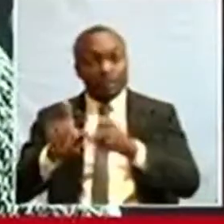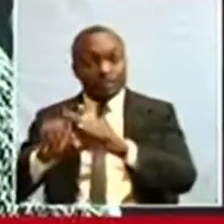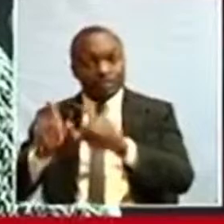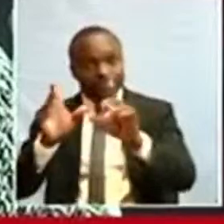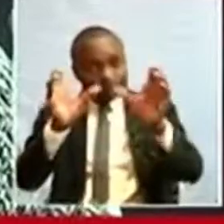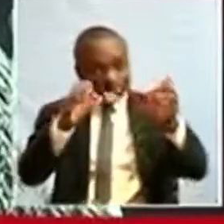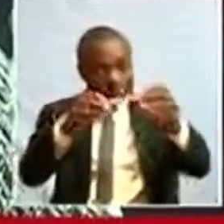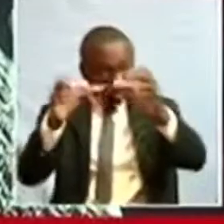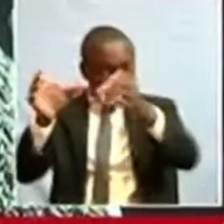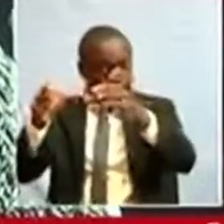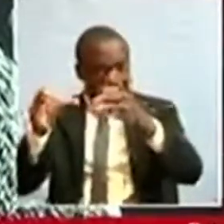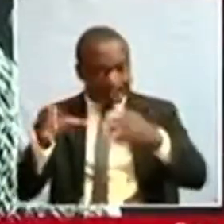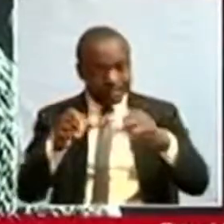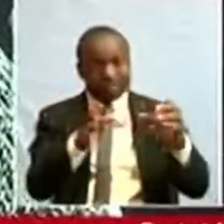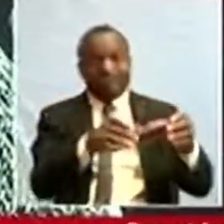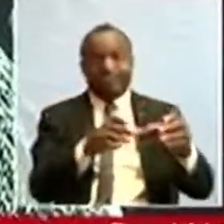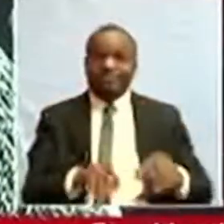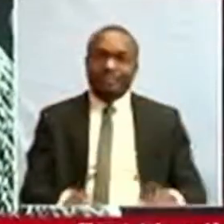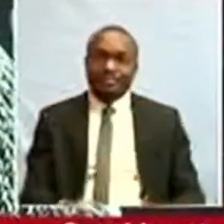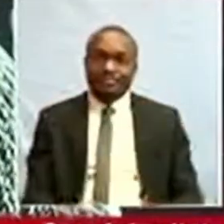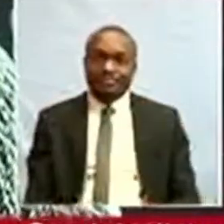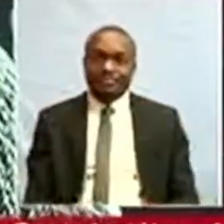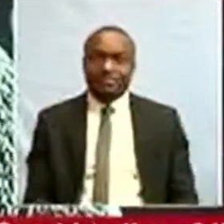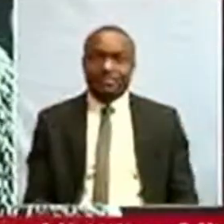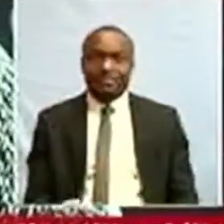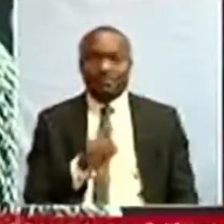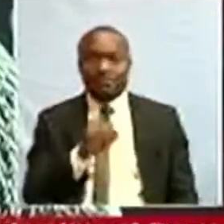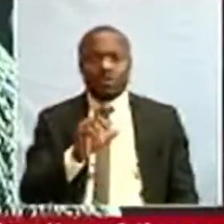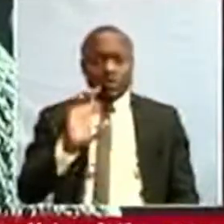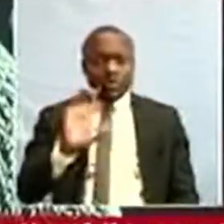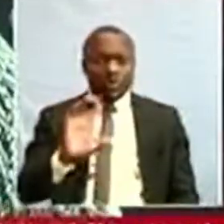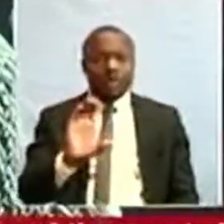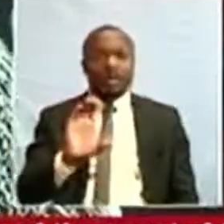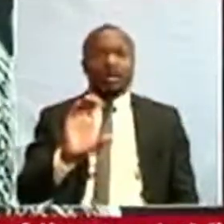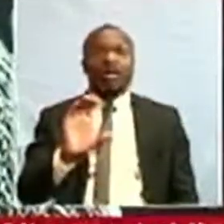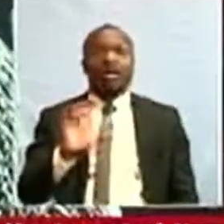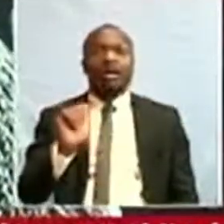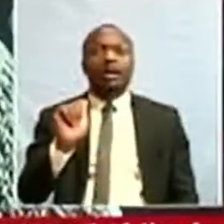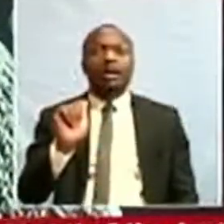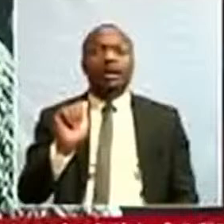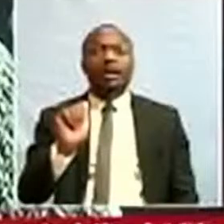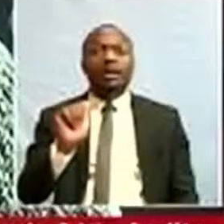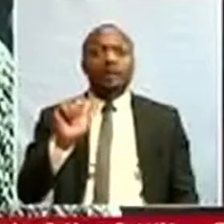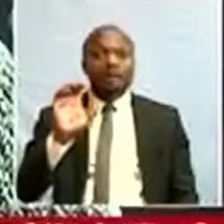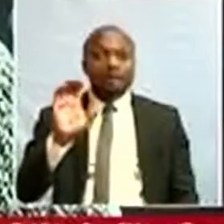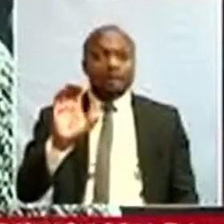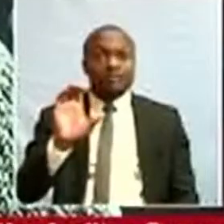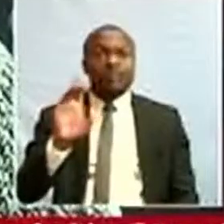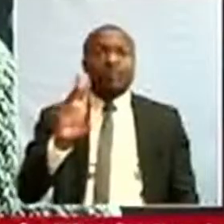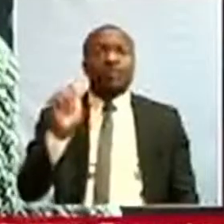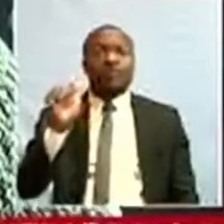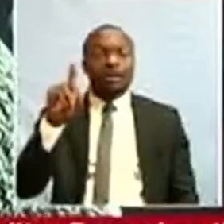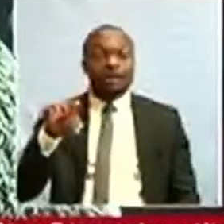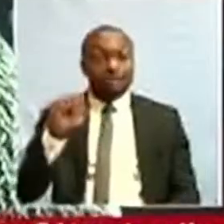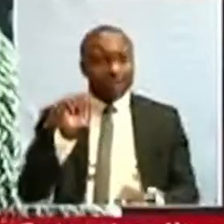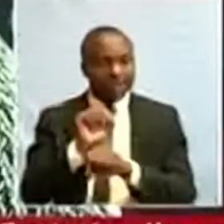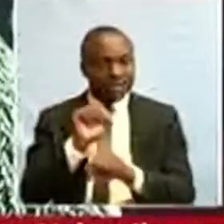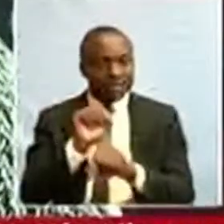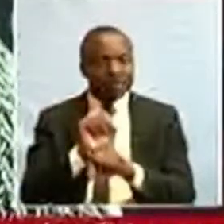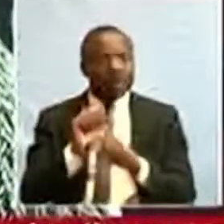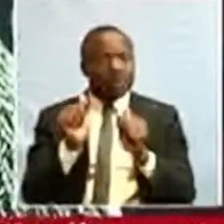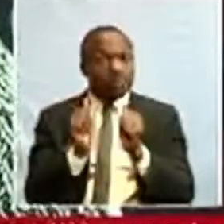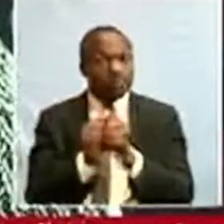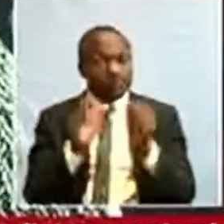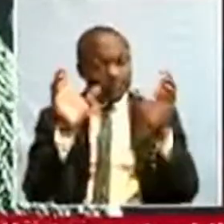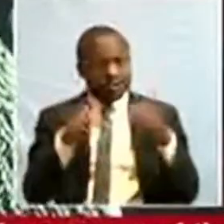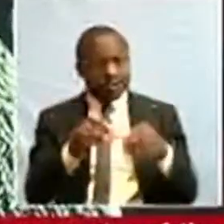they are called CACs, whoever is involved on the ground, the CWACs, they work with the community, that they even